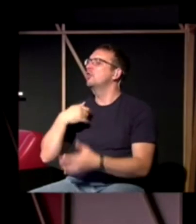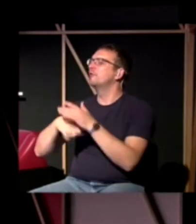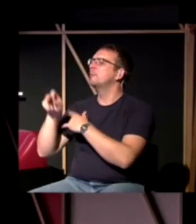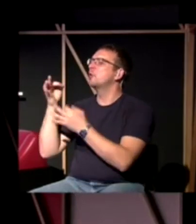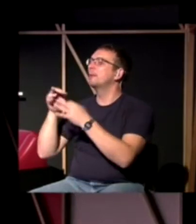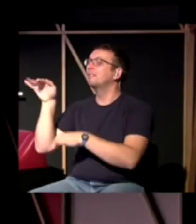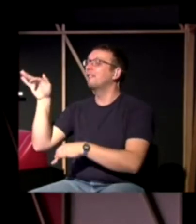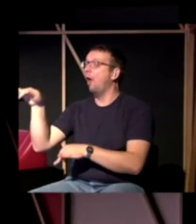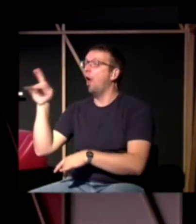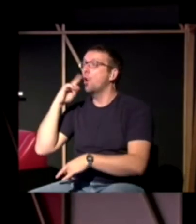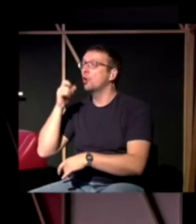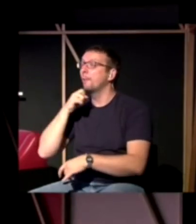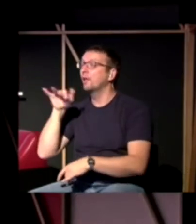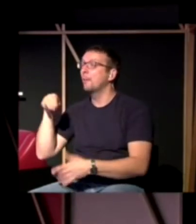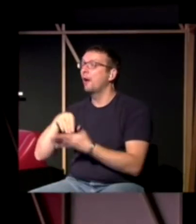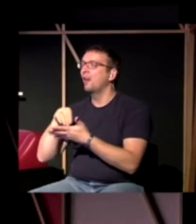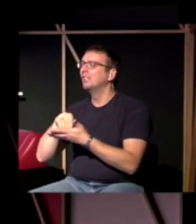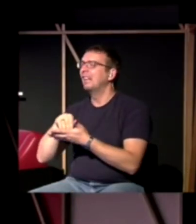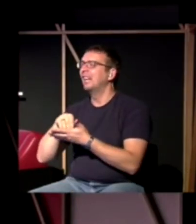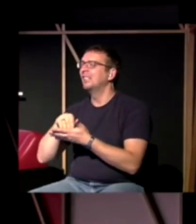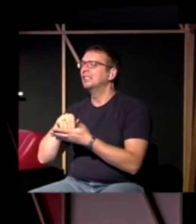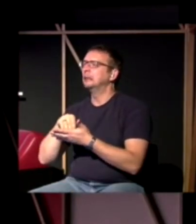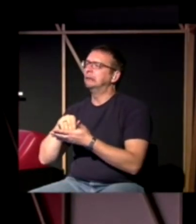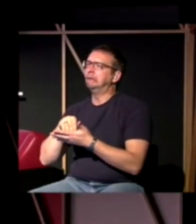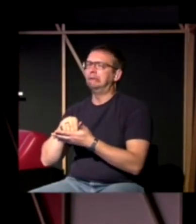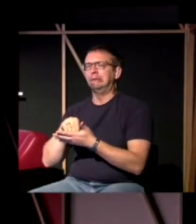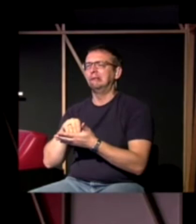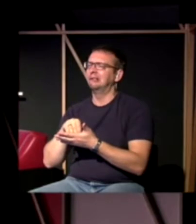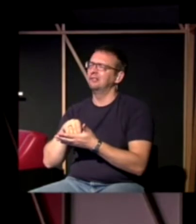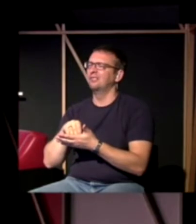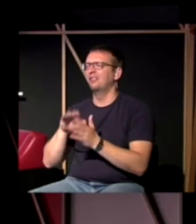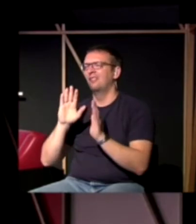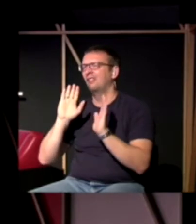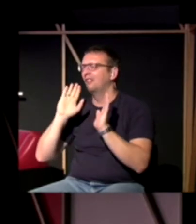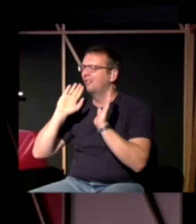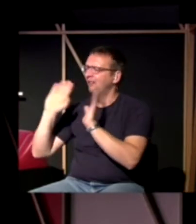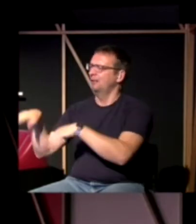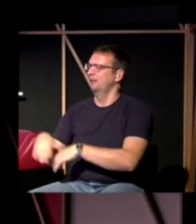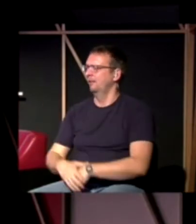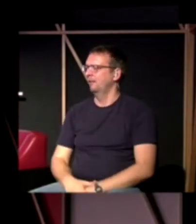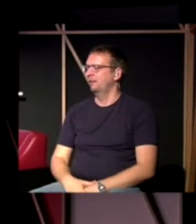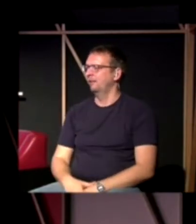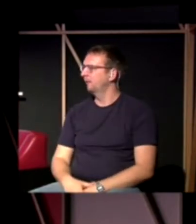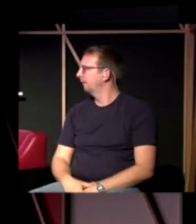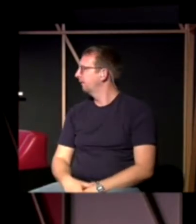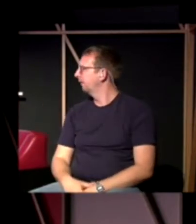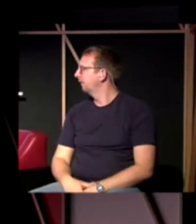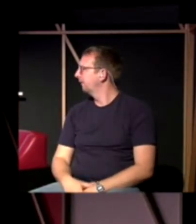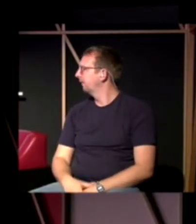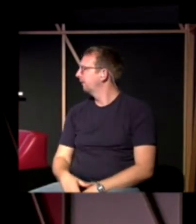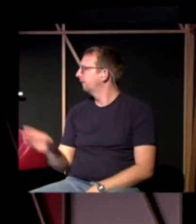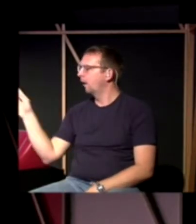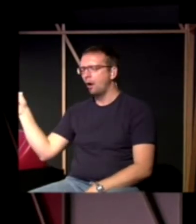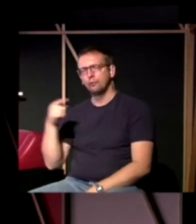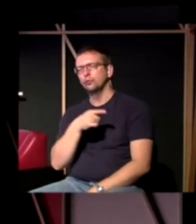CAFE Audio-descriptive Commentary Network and the goal of a certified level of commentary across Europe. Why is this so important, do you